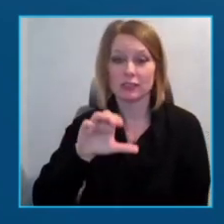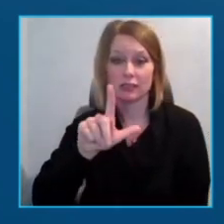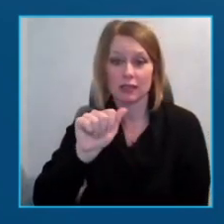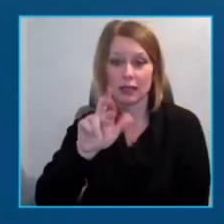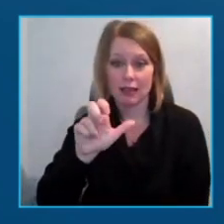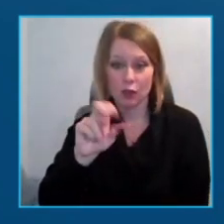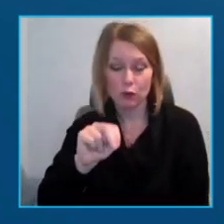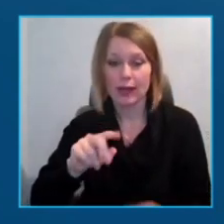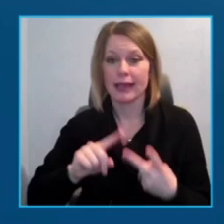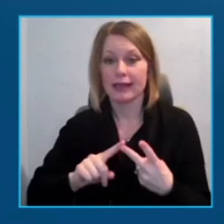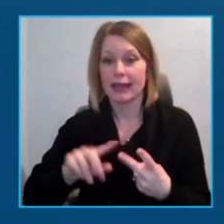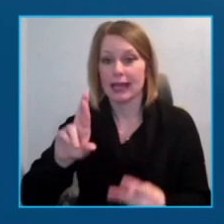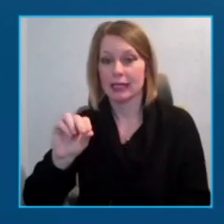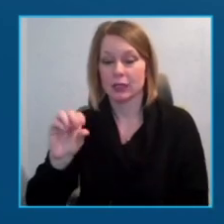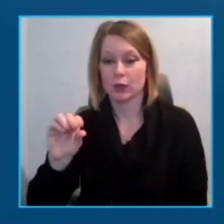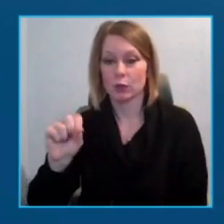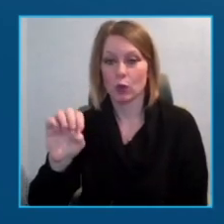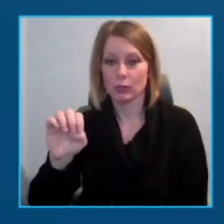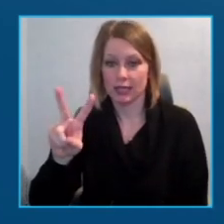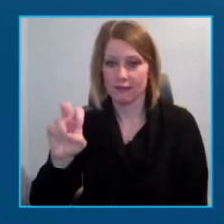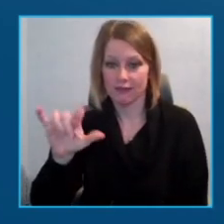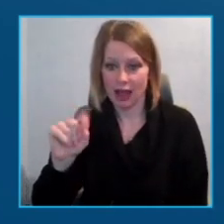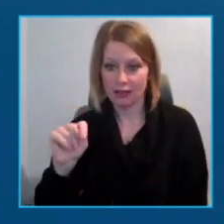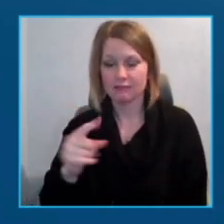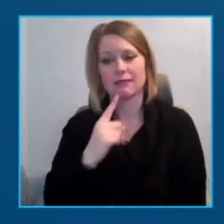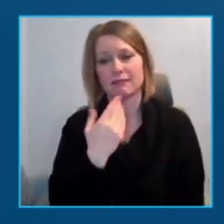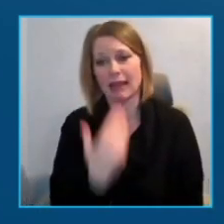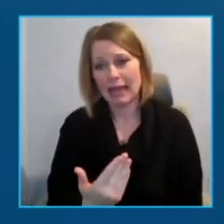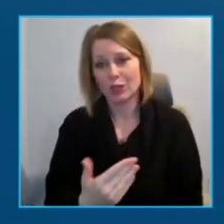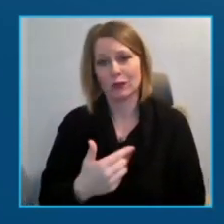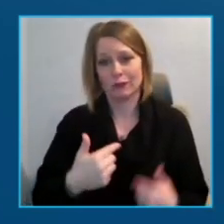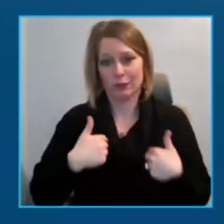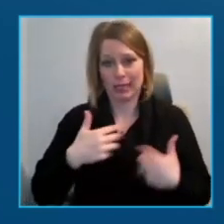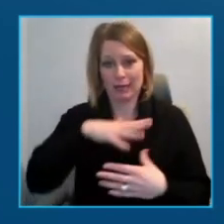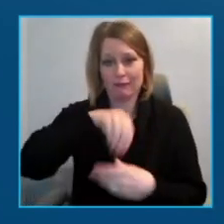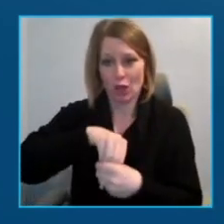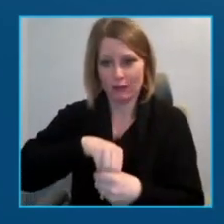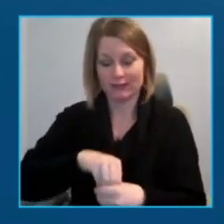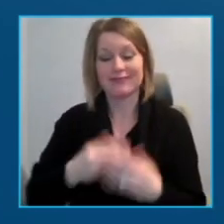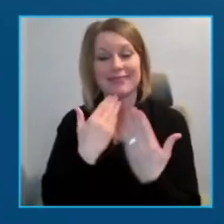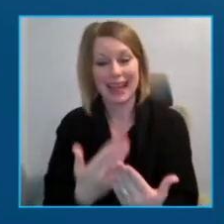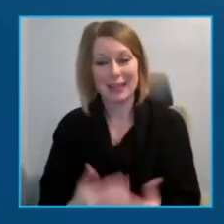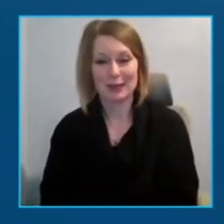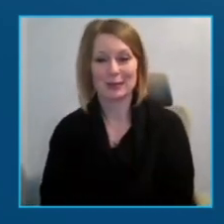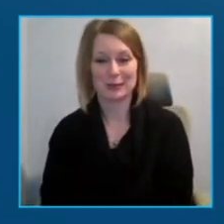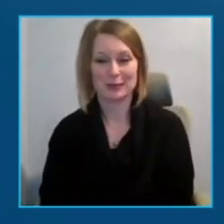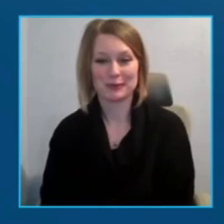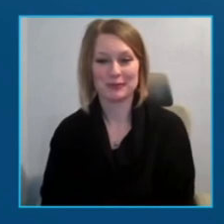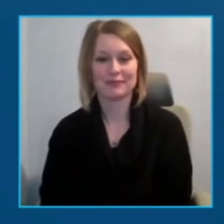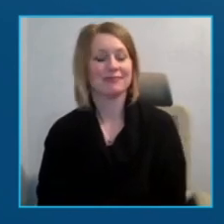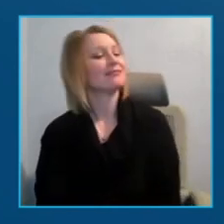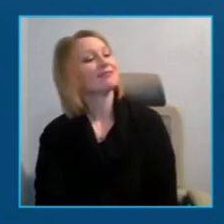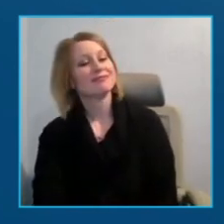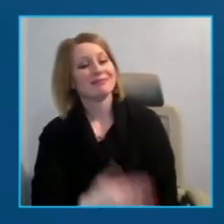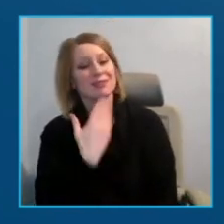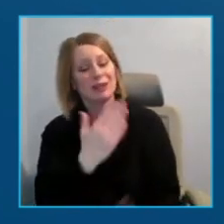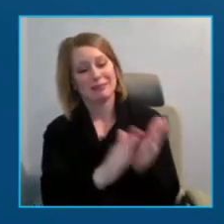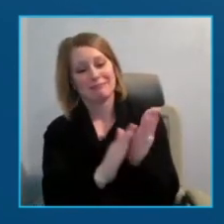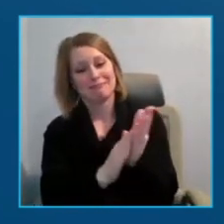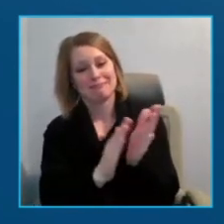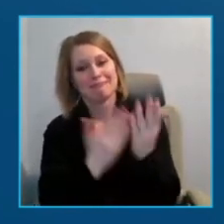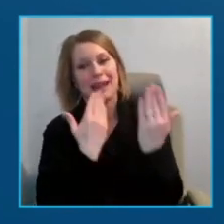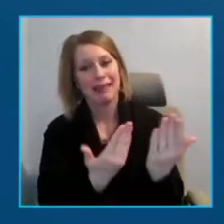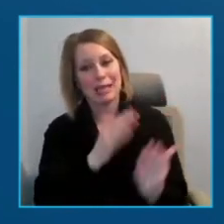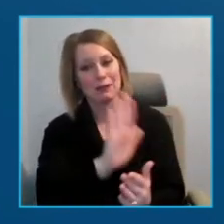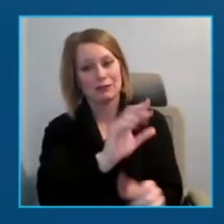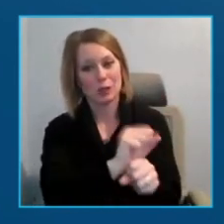for indulging me as well, and appreciate this time tonight. So see ya. John, thank you for all your work. Yeah.